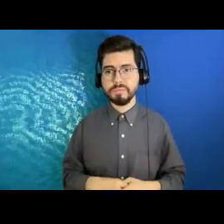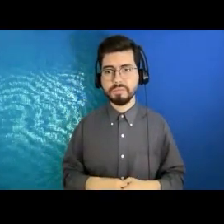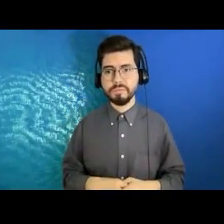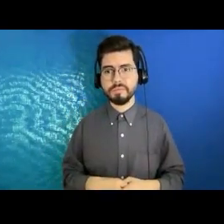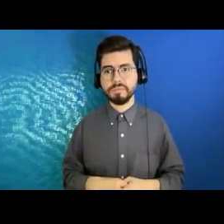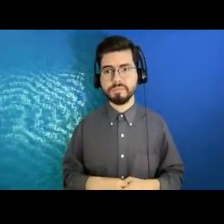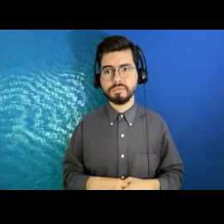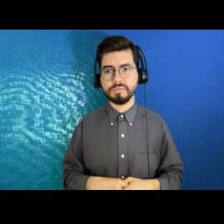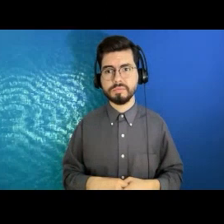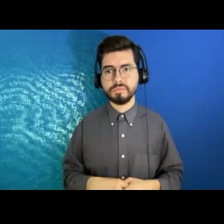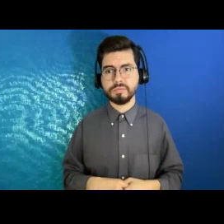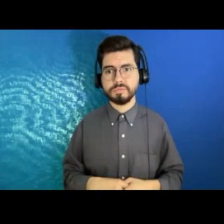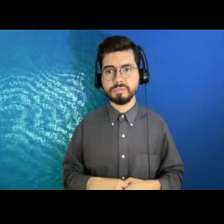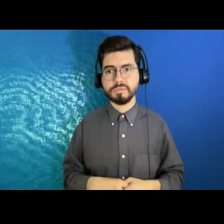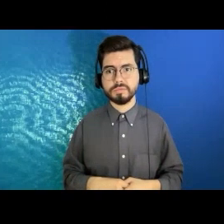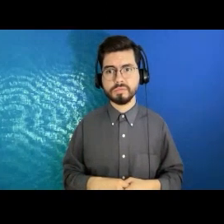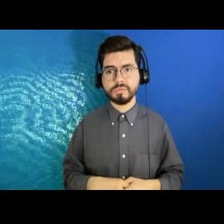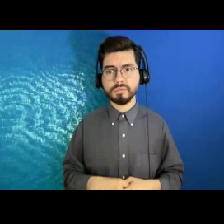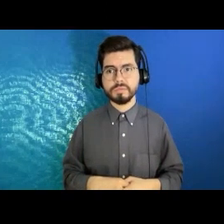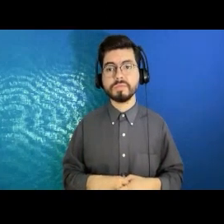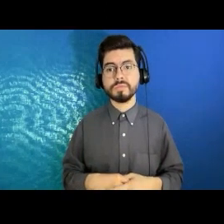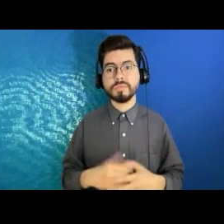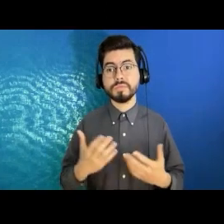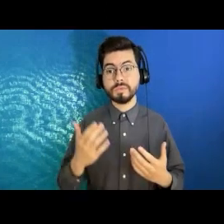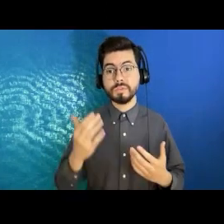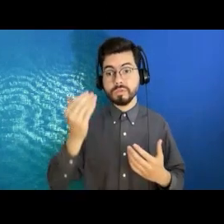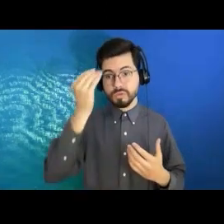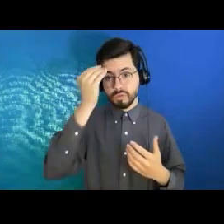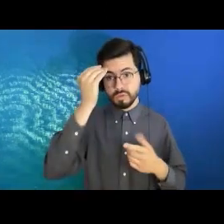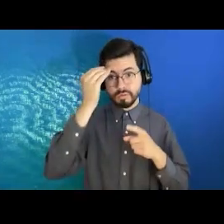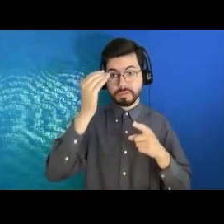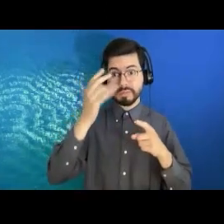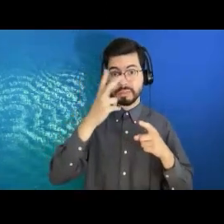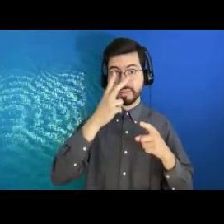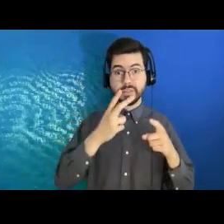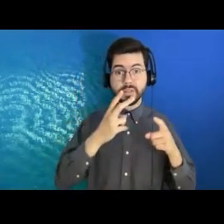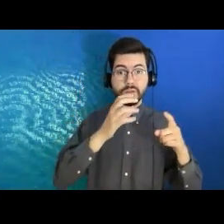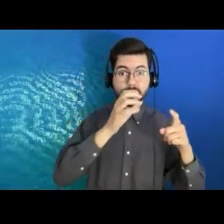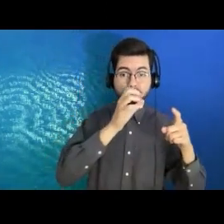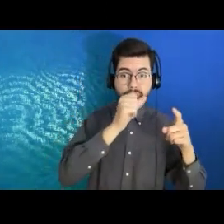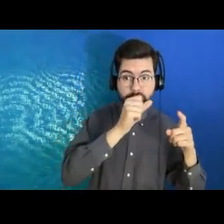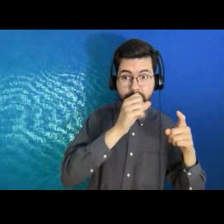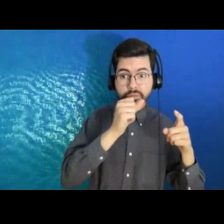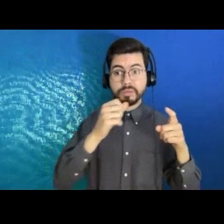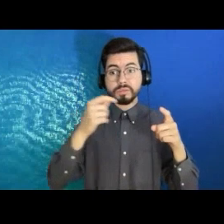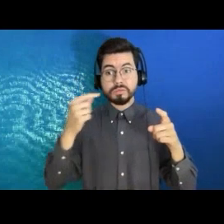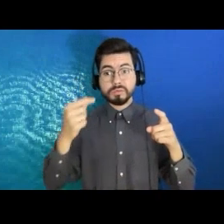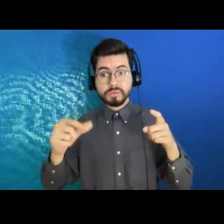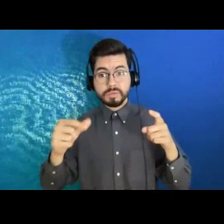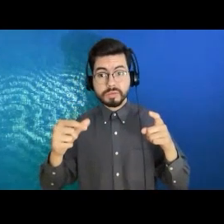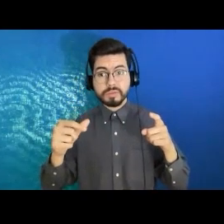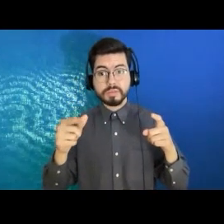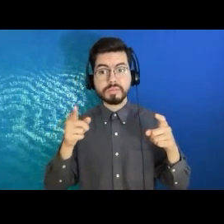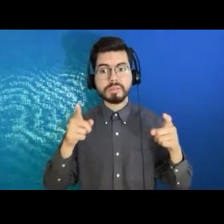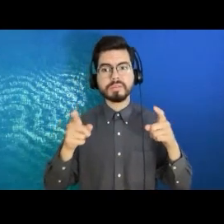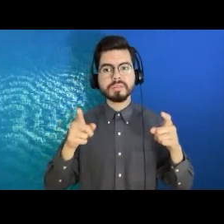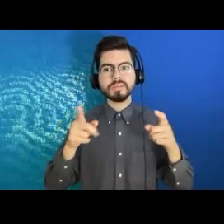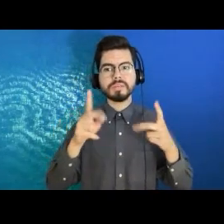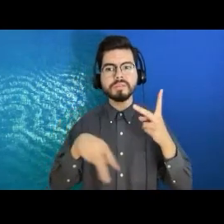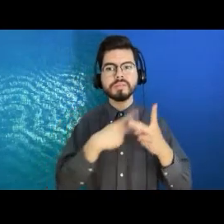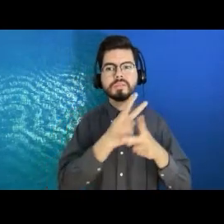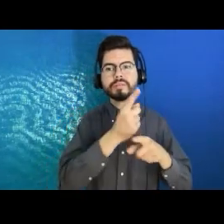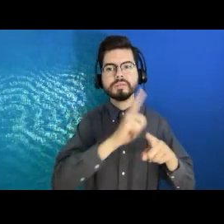One thing that we know is that if you look at the orange and you look at the green, which are where we have grasslands in the park, the types of habitat